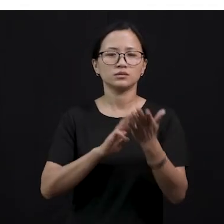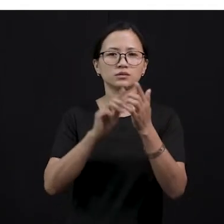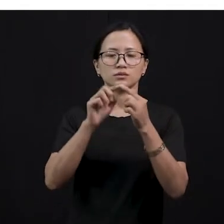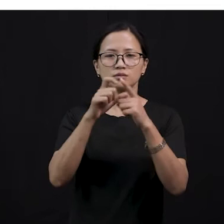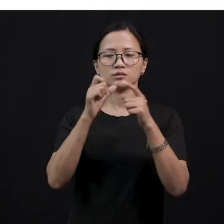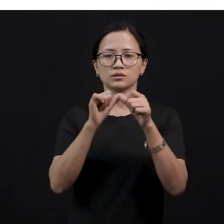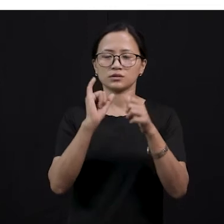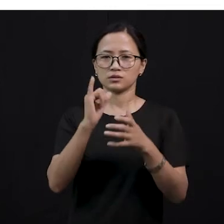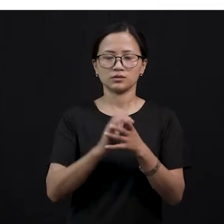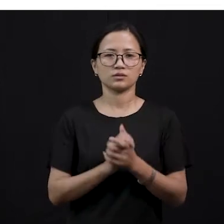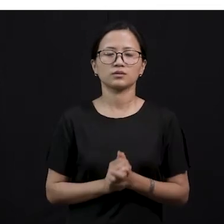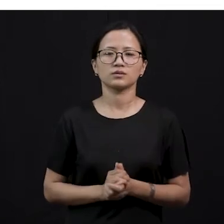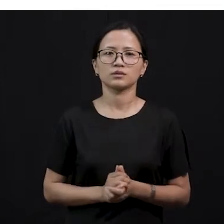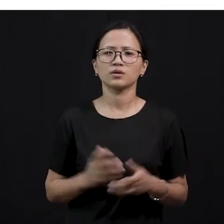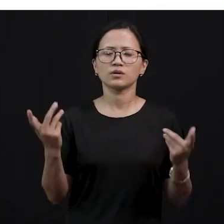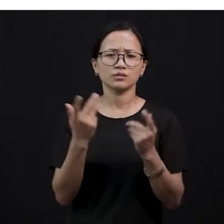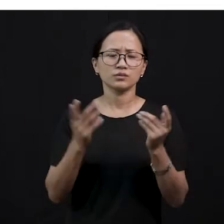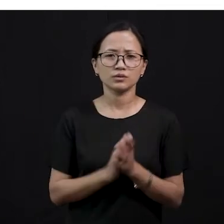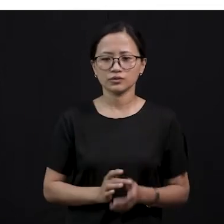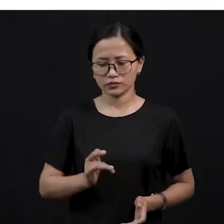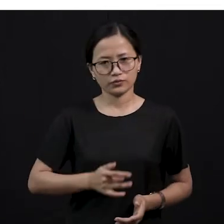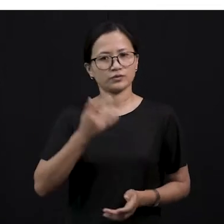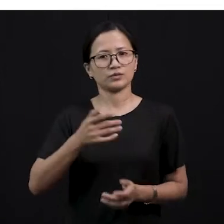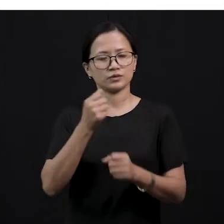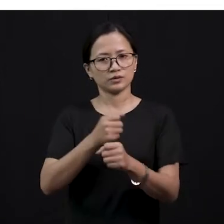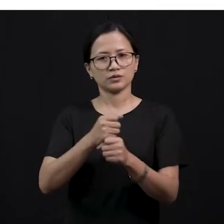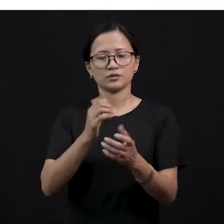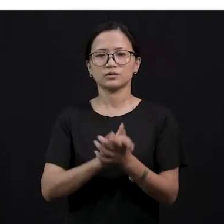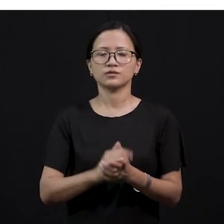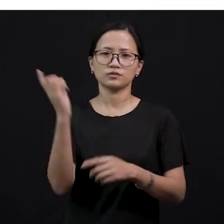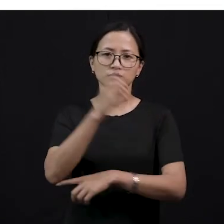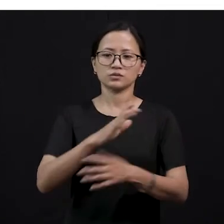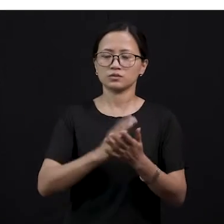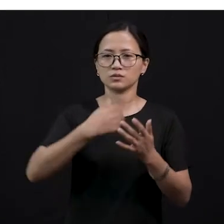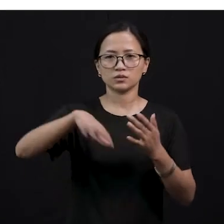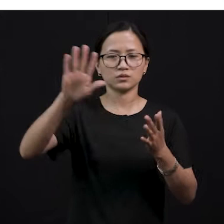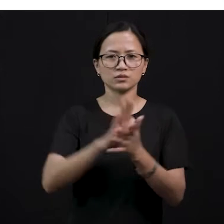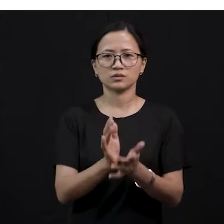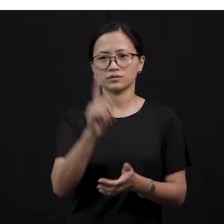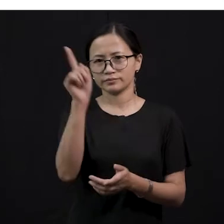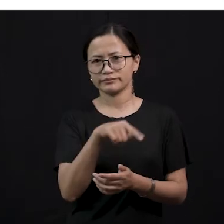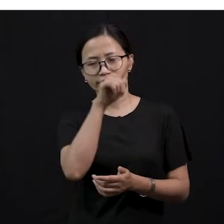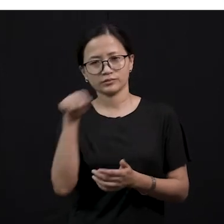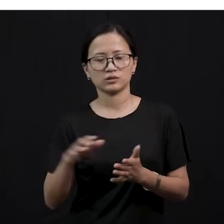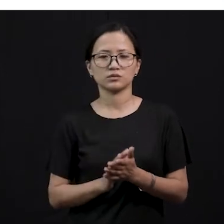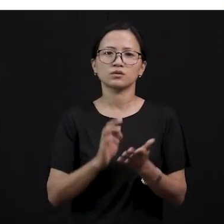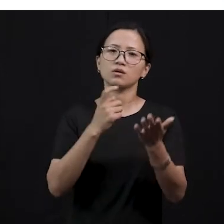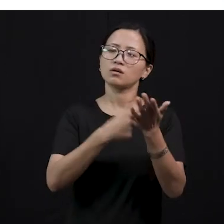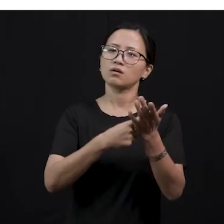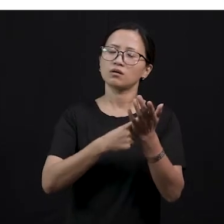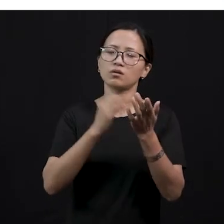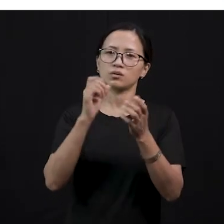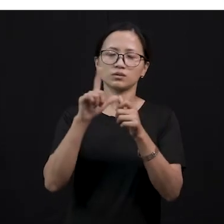fourth pillar of democracy. Wherever you feel that the government of the day goes wrong, it is the role of the media which